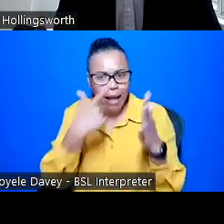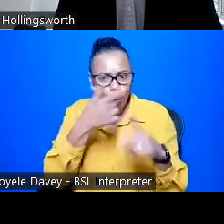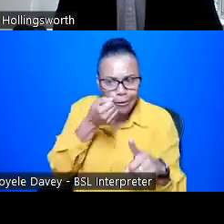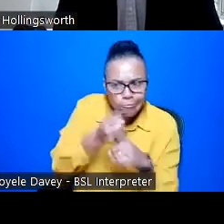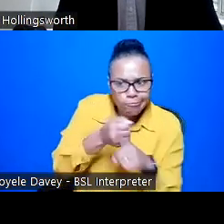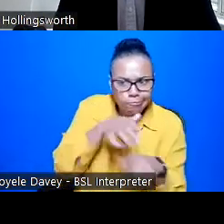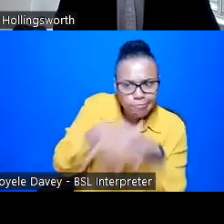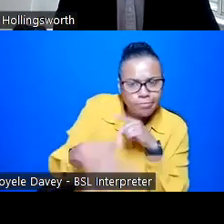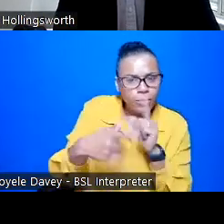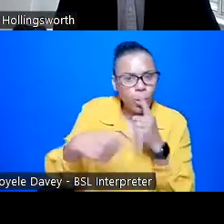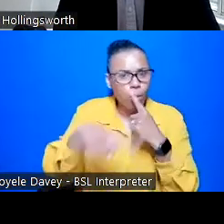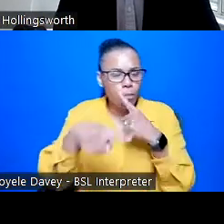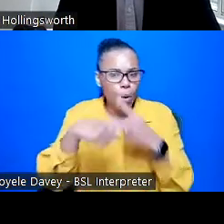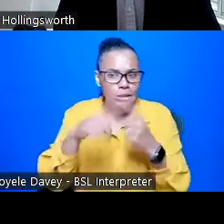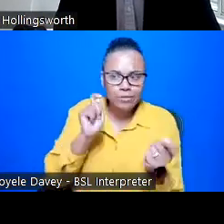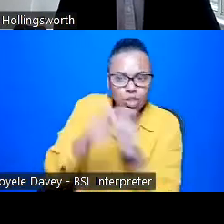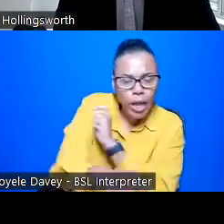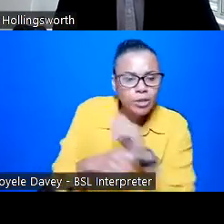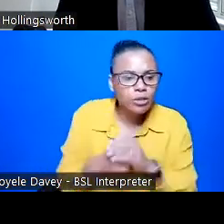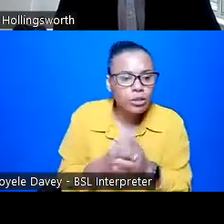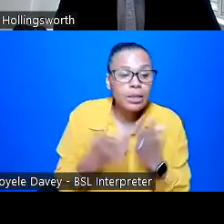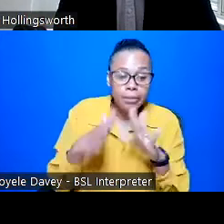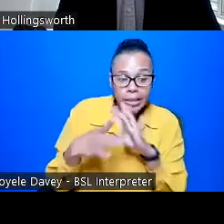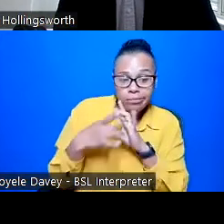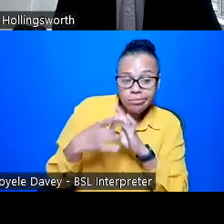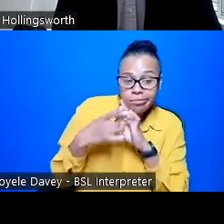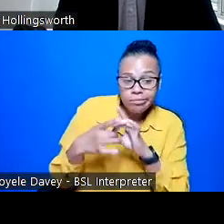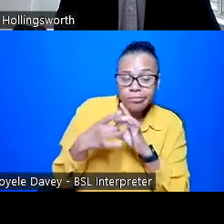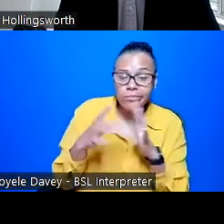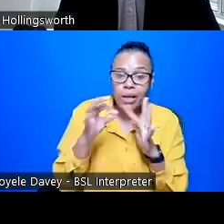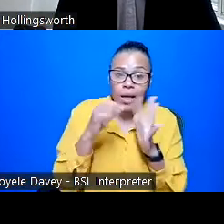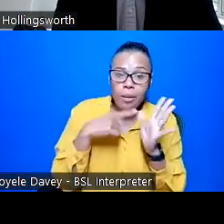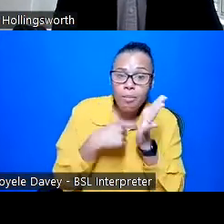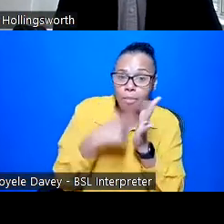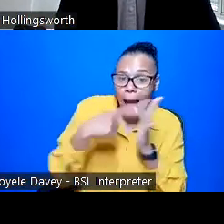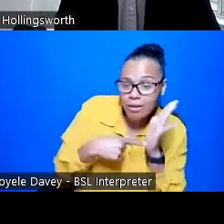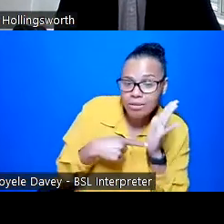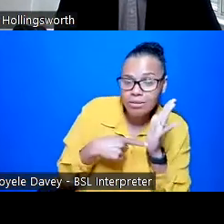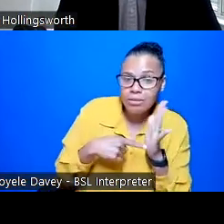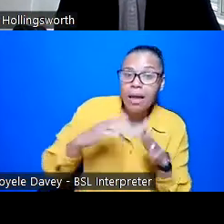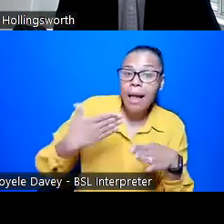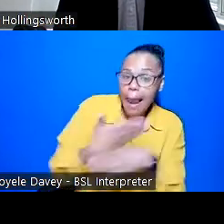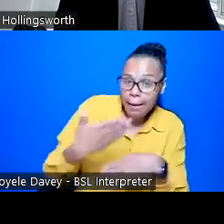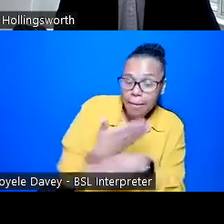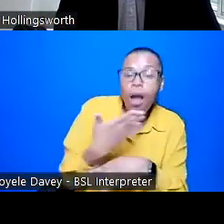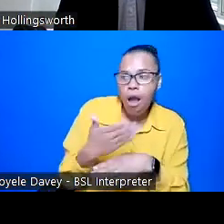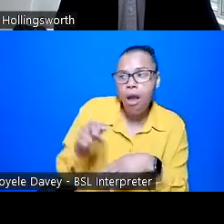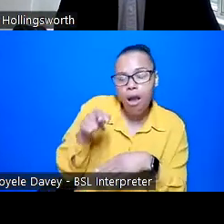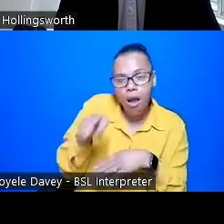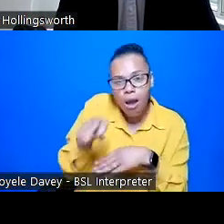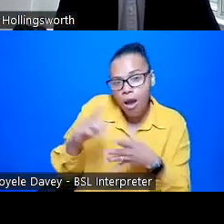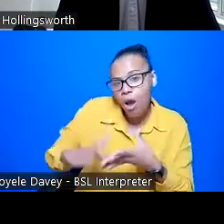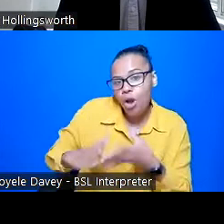number of years now with Perrett Laver, the recruitment consultancy, who many of you will know, have created a programme for us to develop